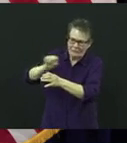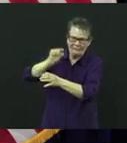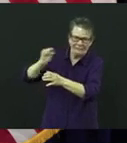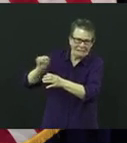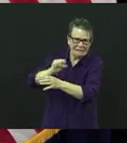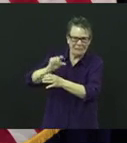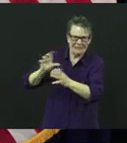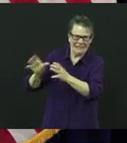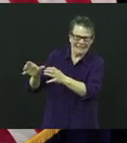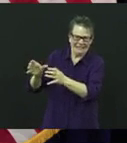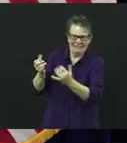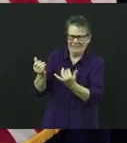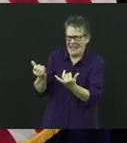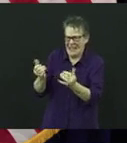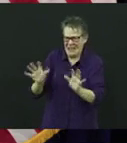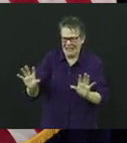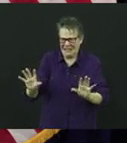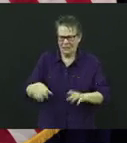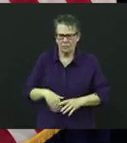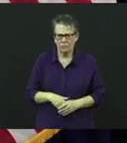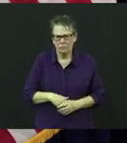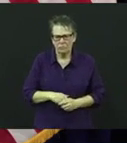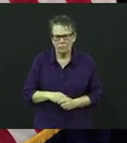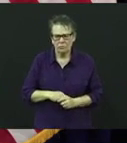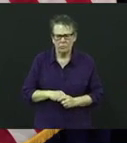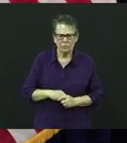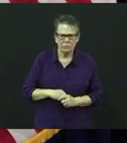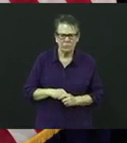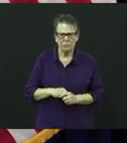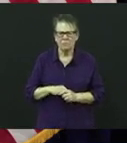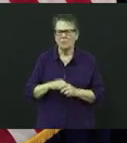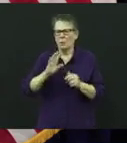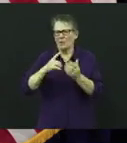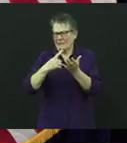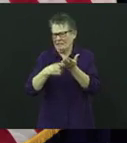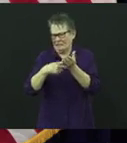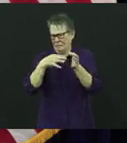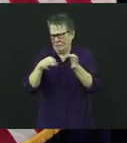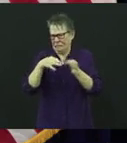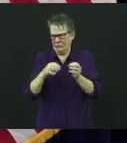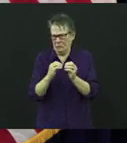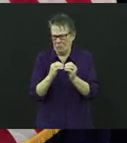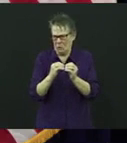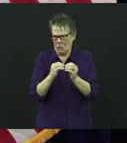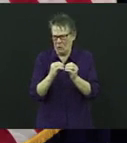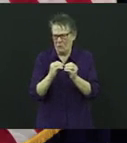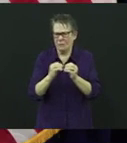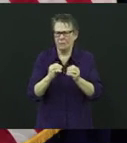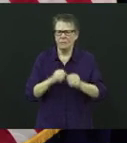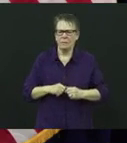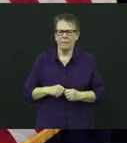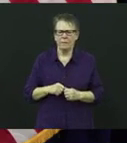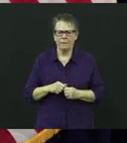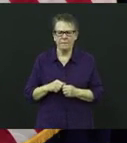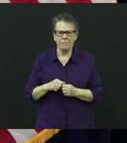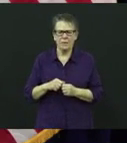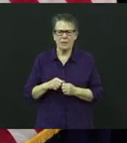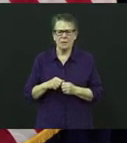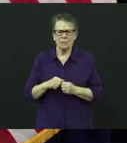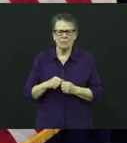list, I'll just move that up to right now. I had a good meeting with the Senate President and Speaker yesterday afternoon. We kept our